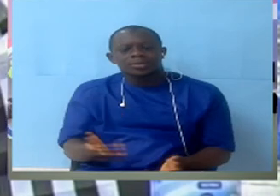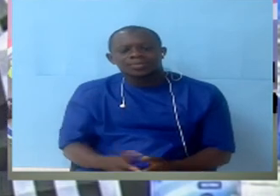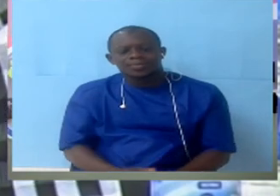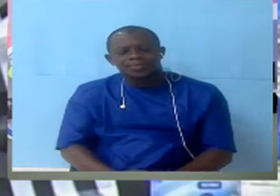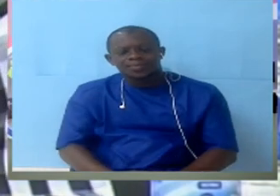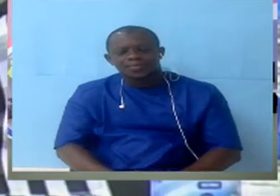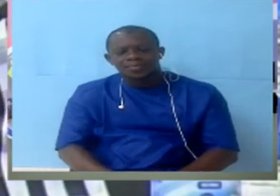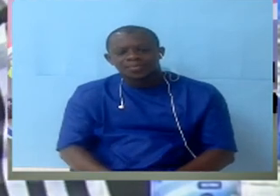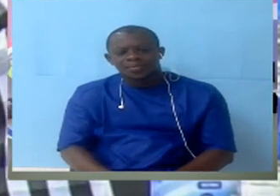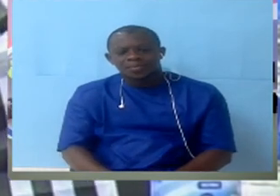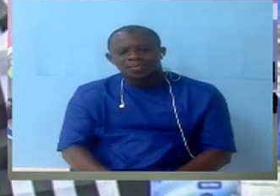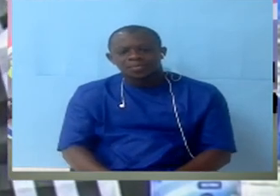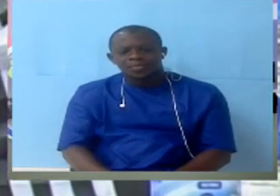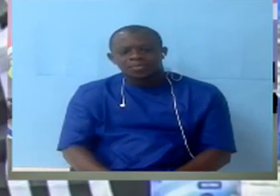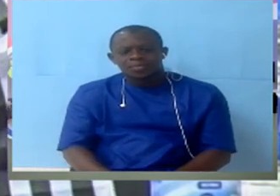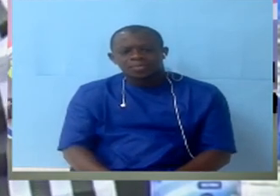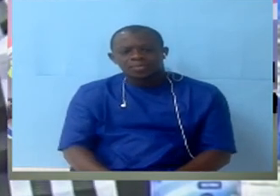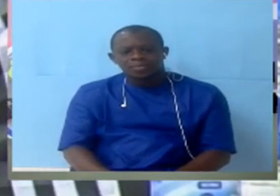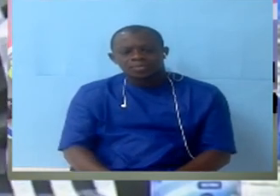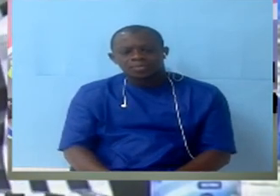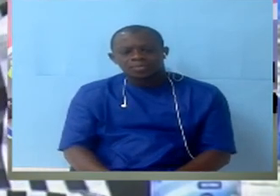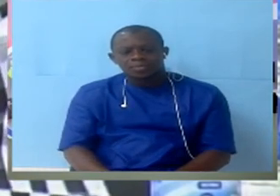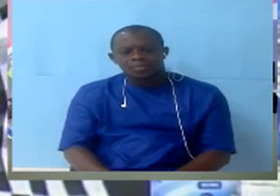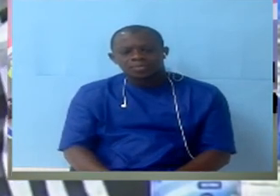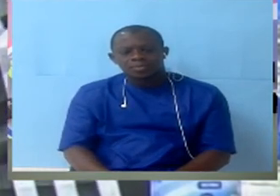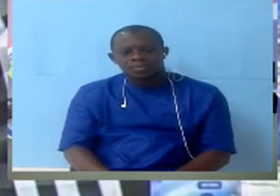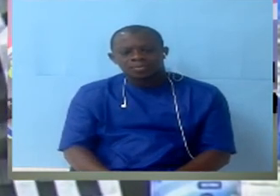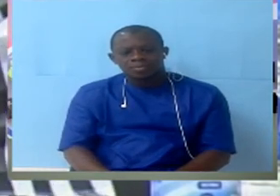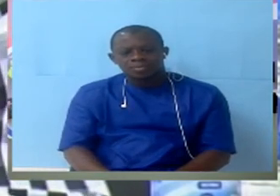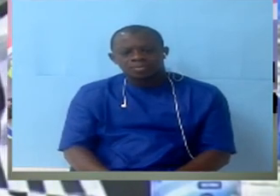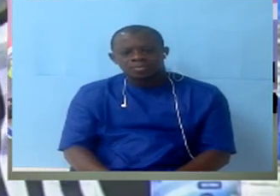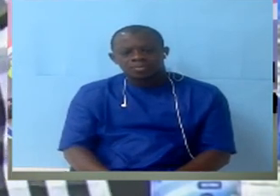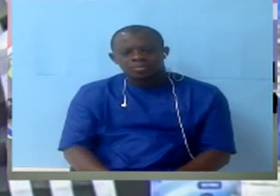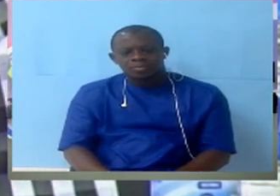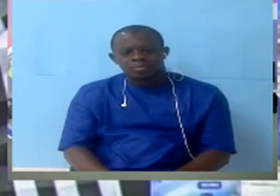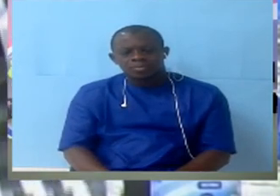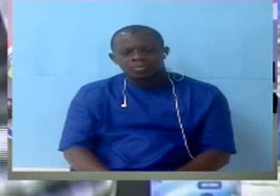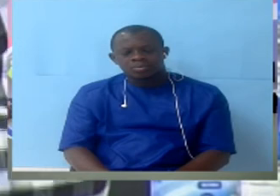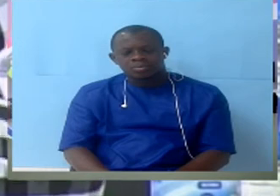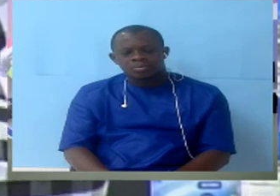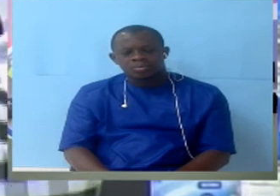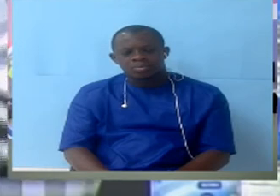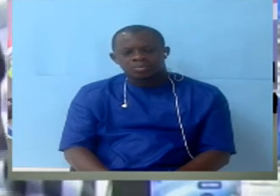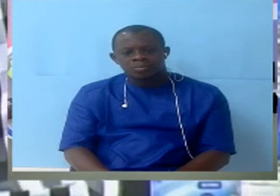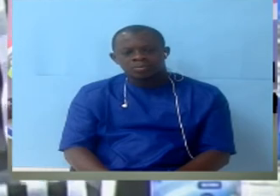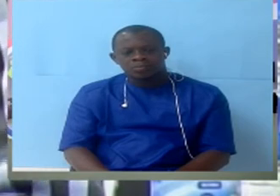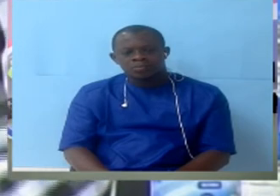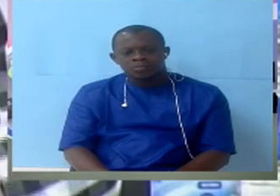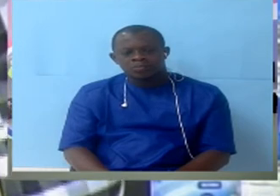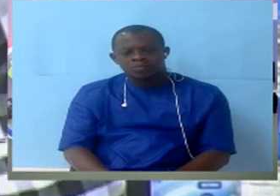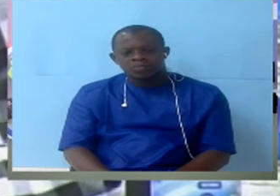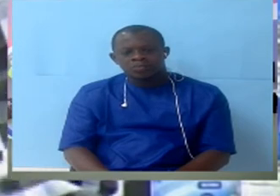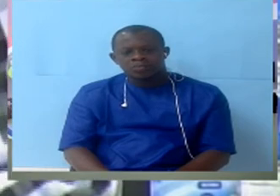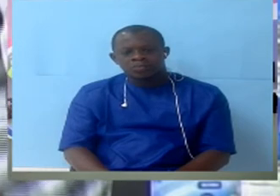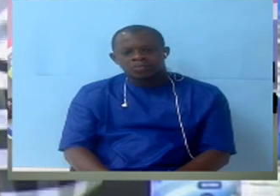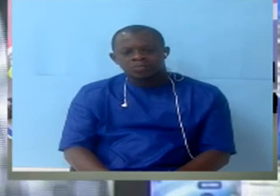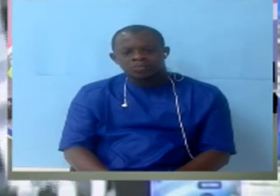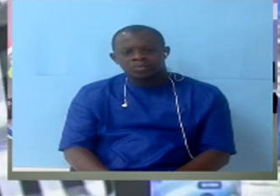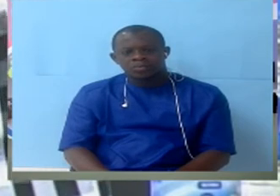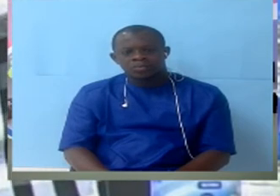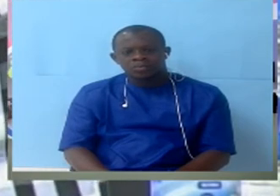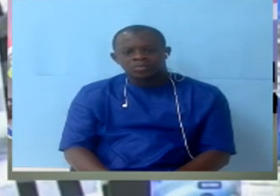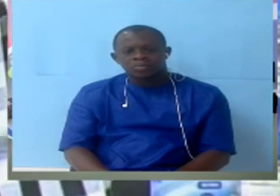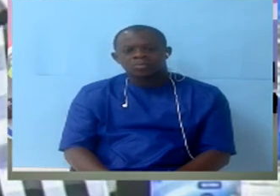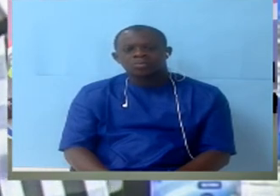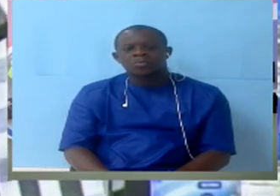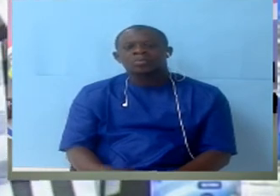are not in the jola side, so is wrong. You are automatically punished, and the problem is worse